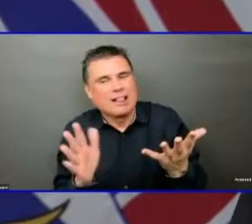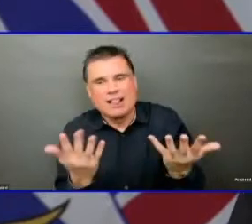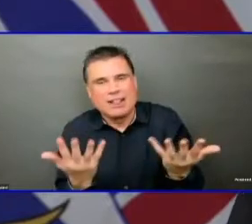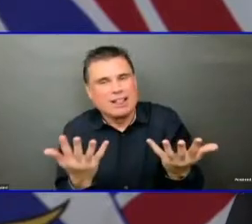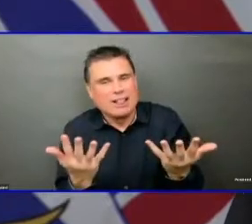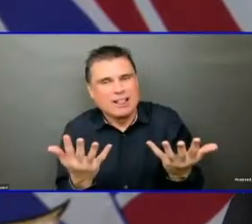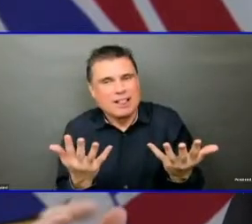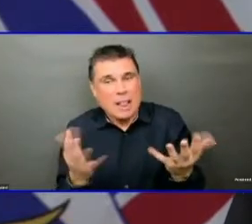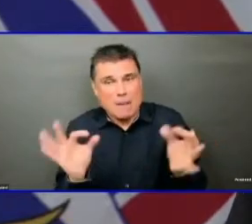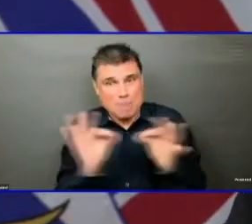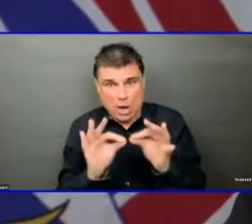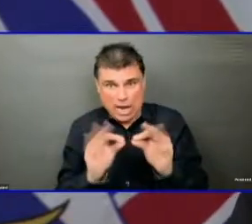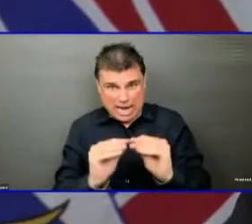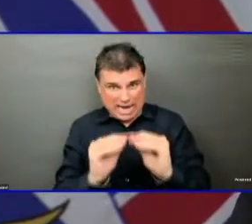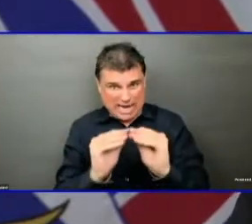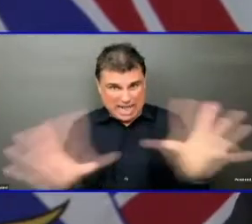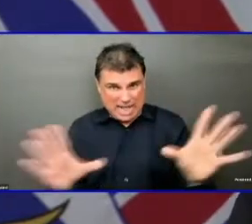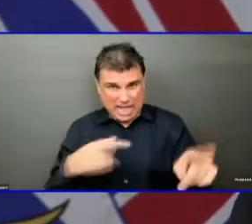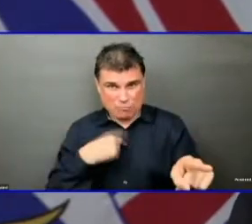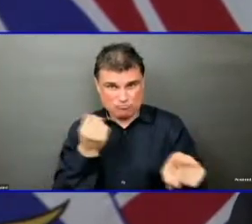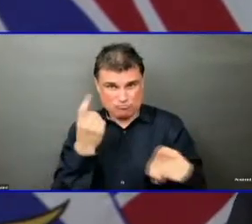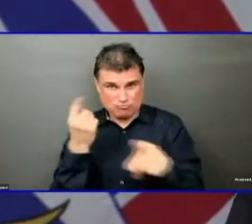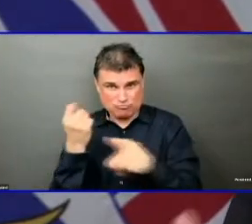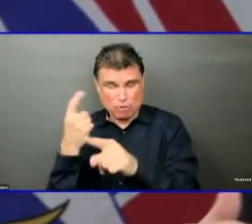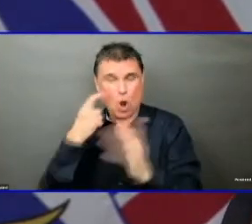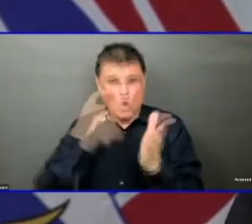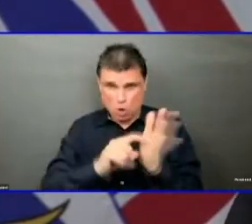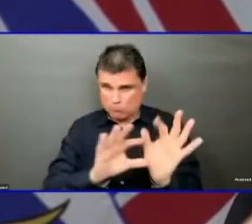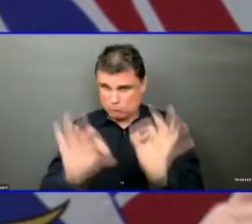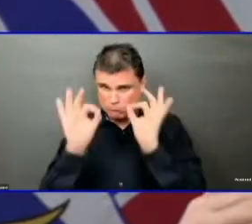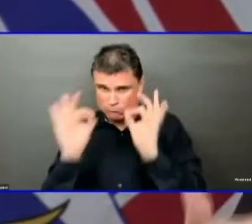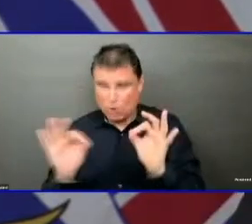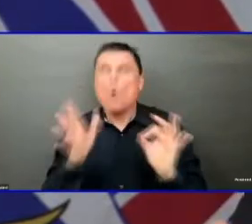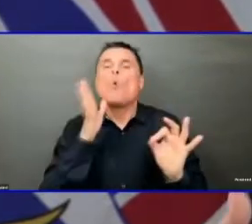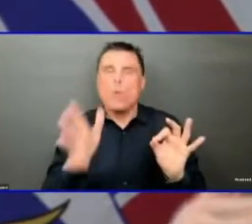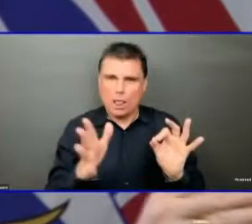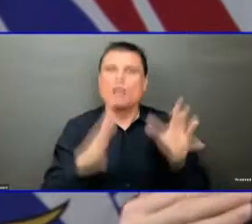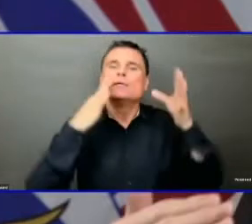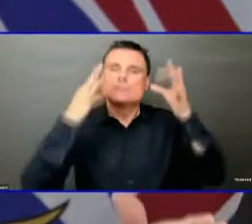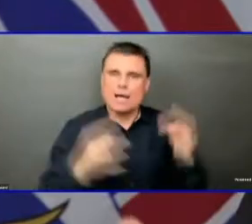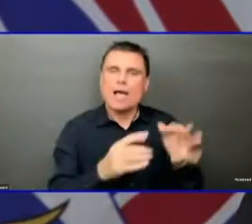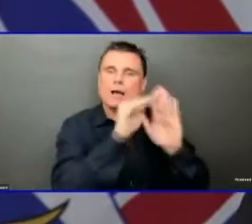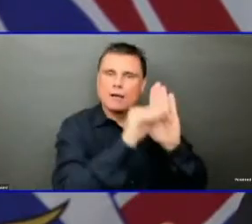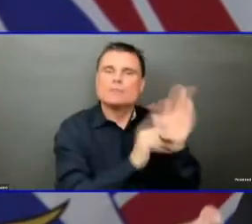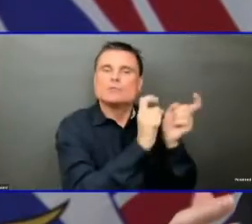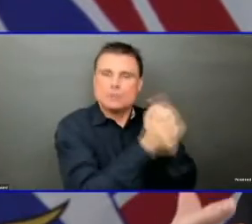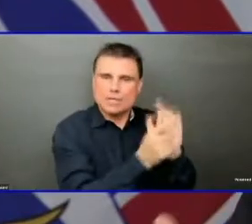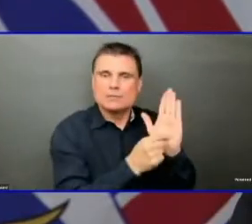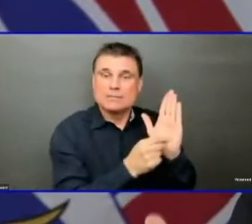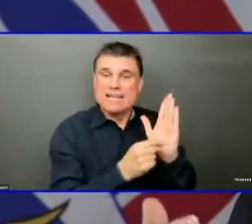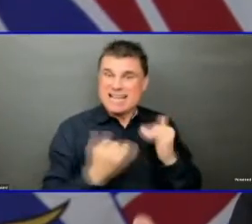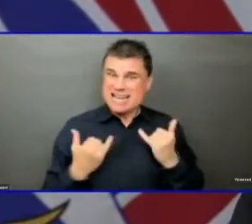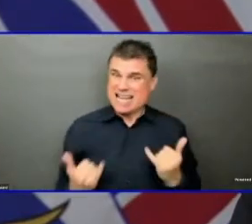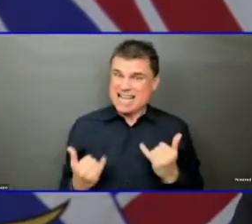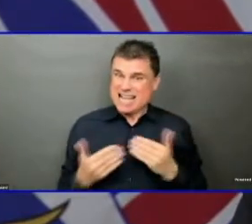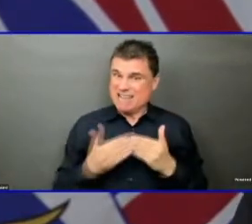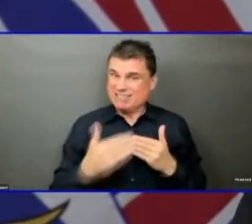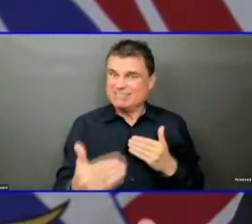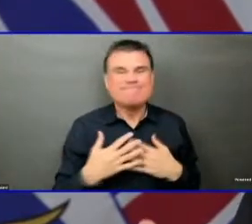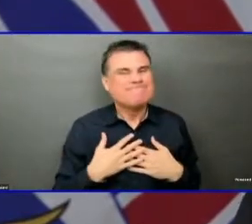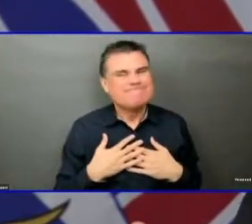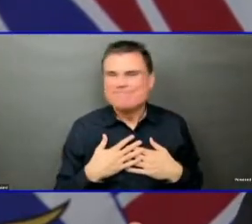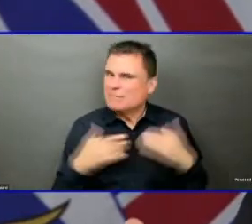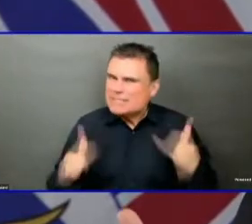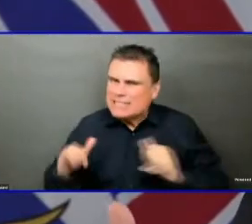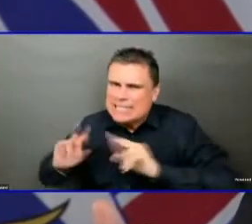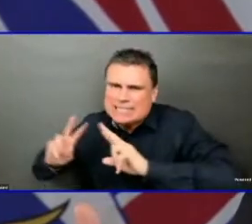end to the orders that are in place now, but I will be continuously reviewing the data that we have